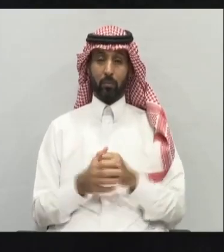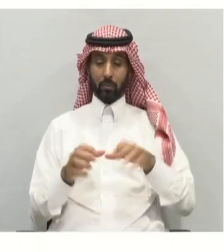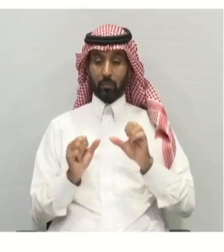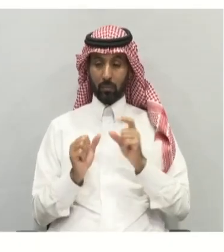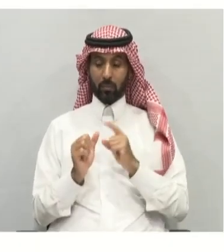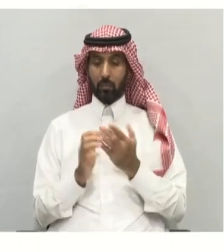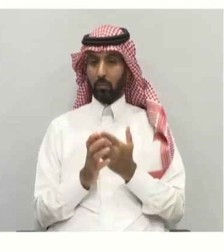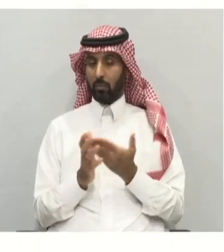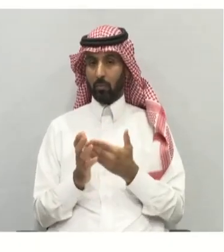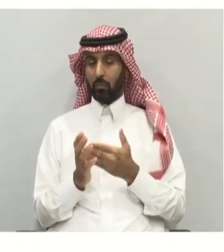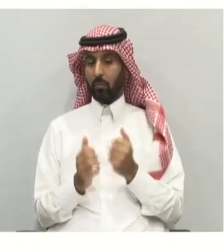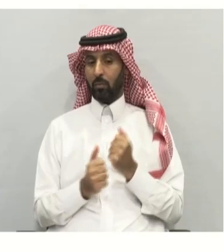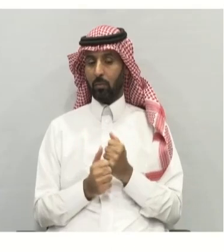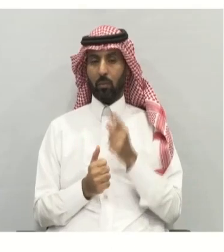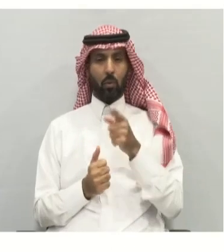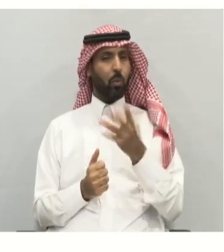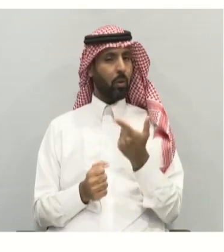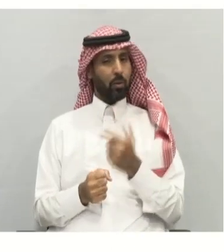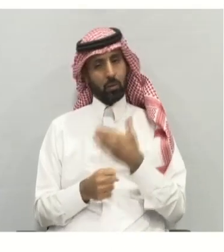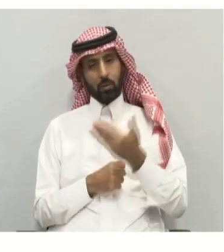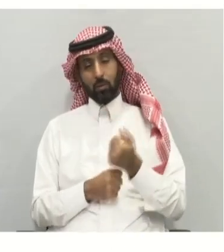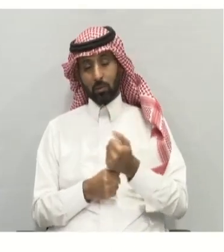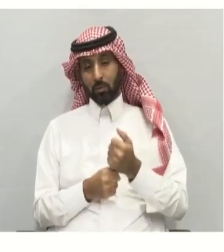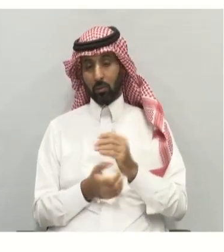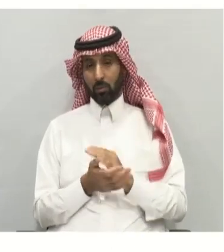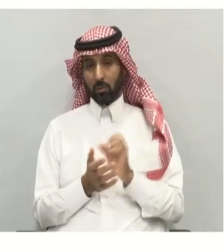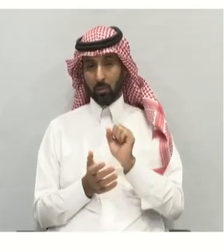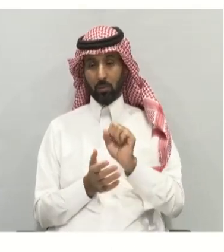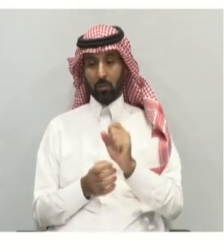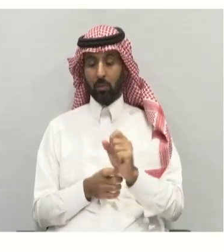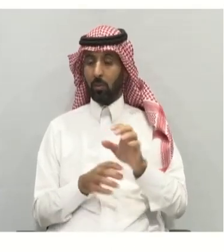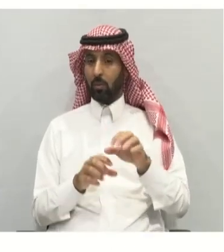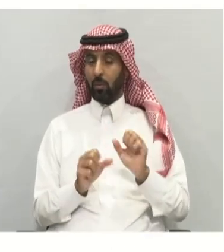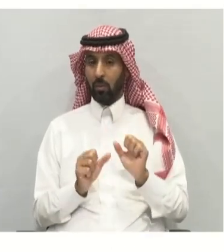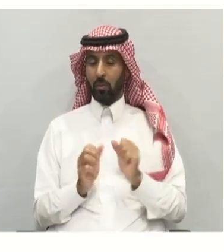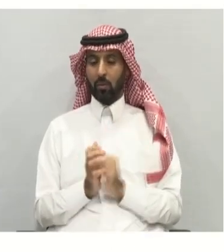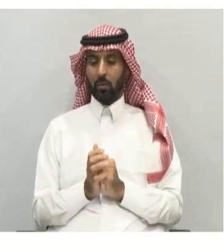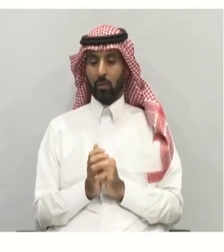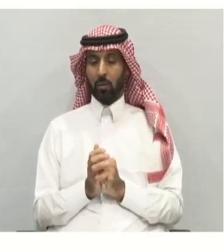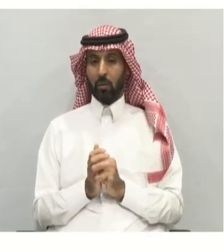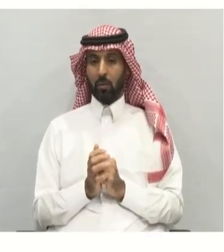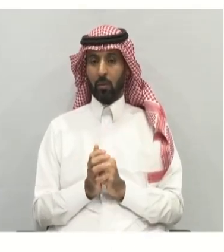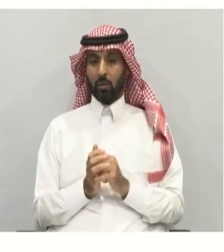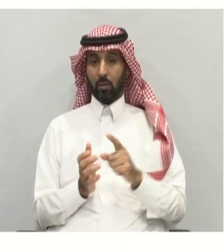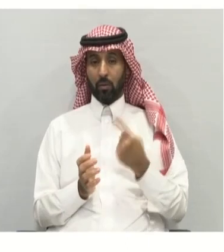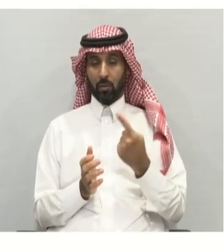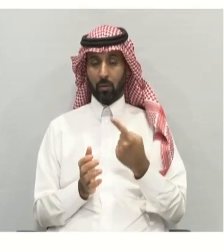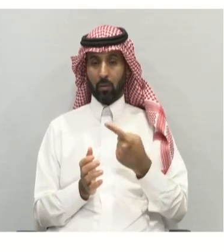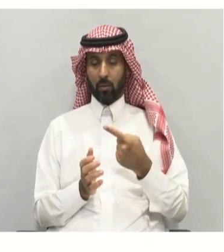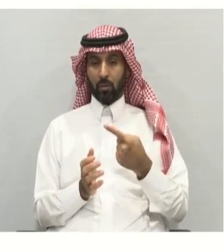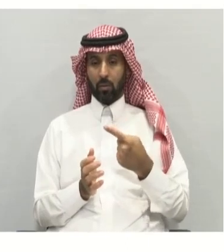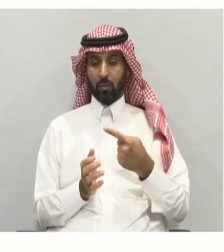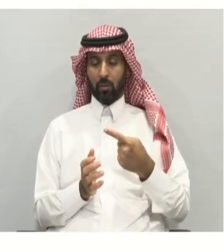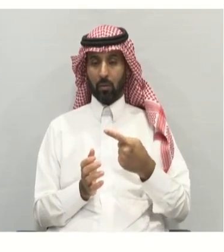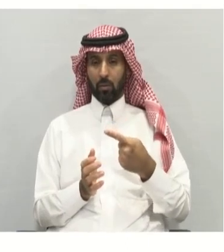graduation. And also, what are you going to do for your own graduation? So you are in the first intermediate grade